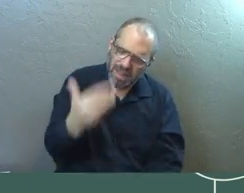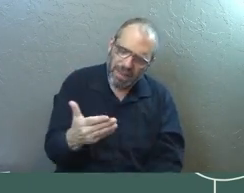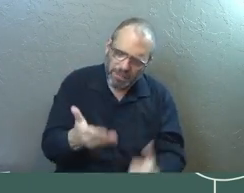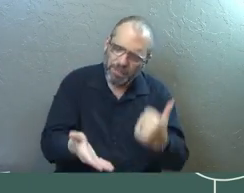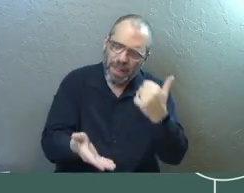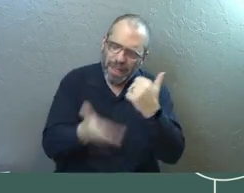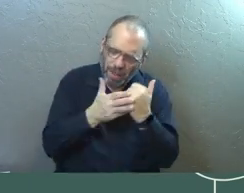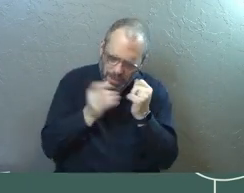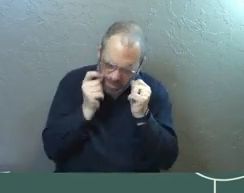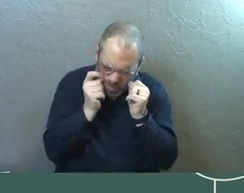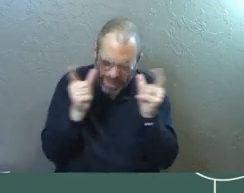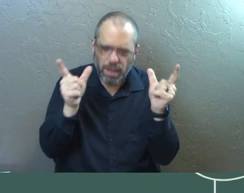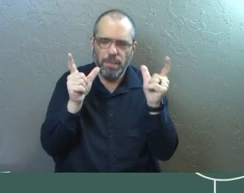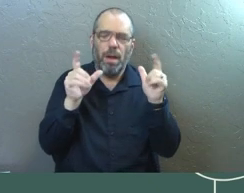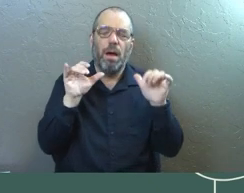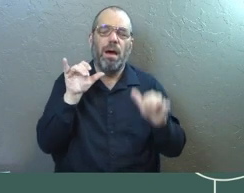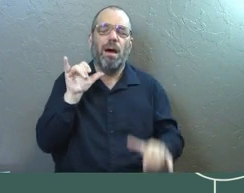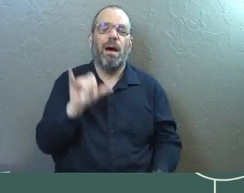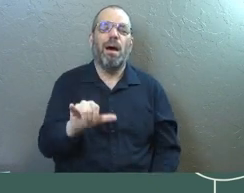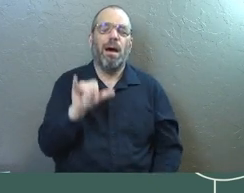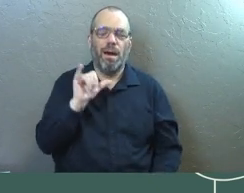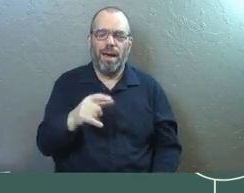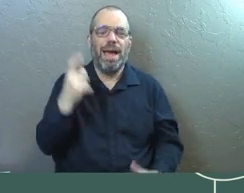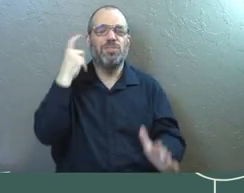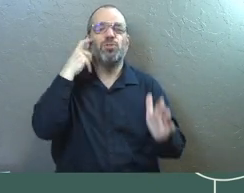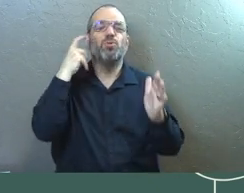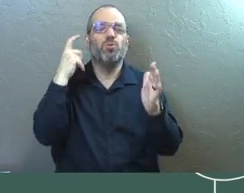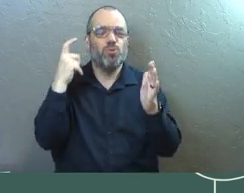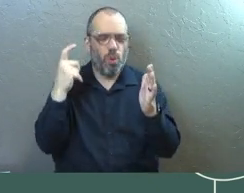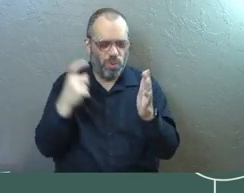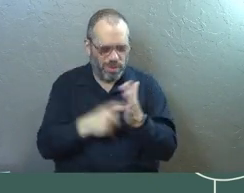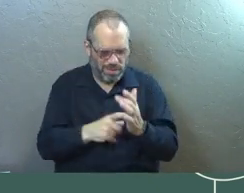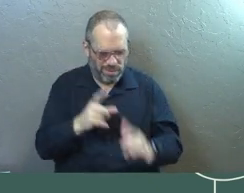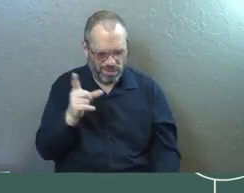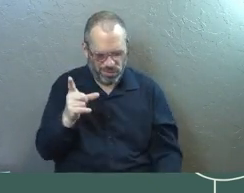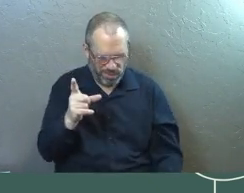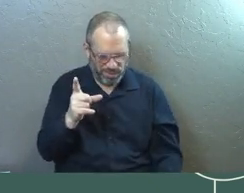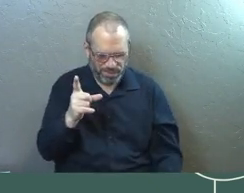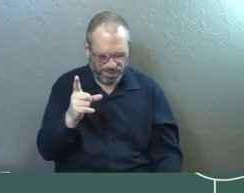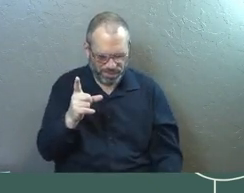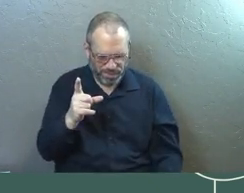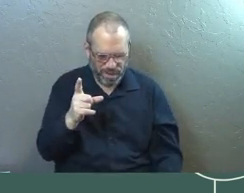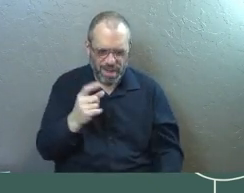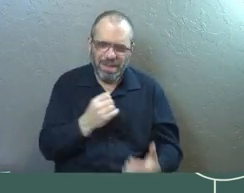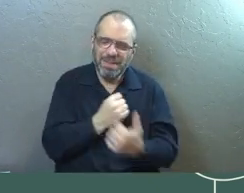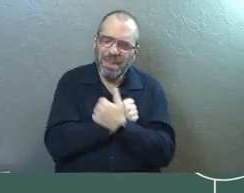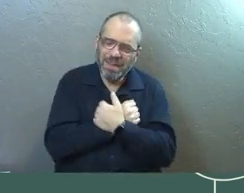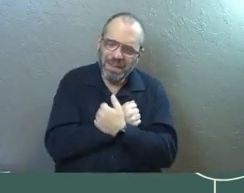Help us to wake up and to notice you. Help us to